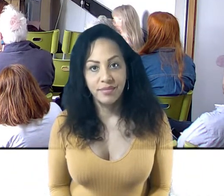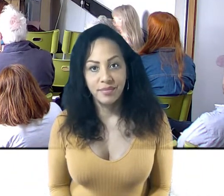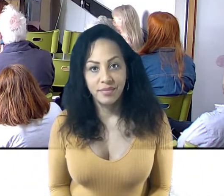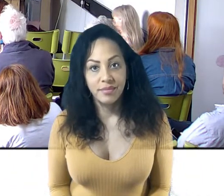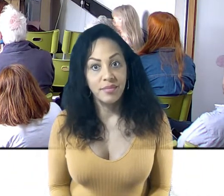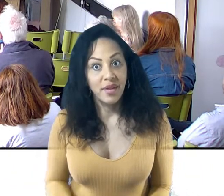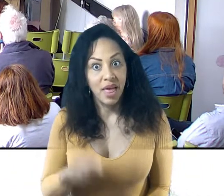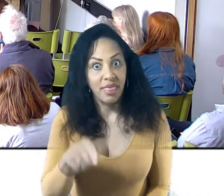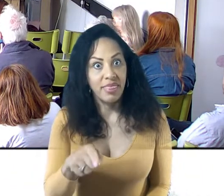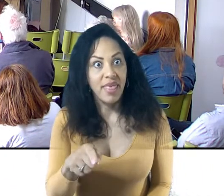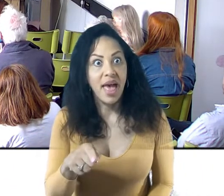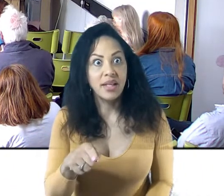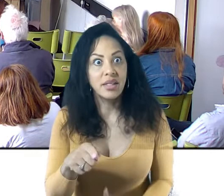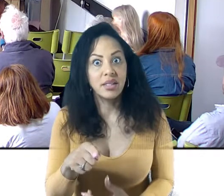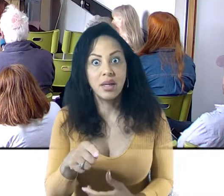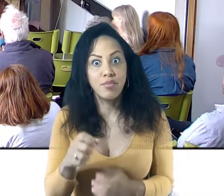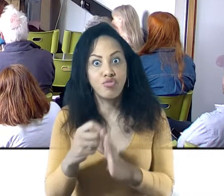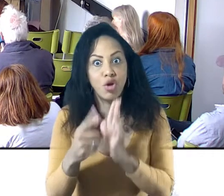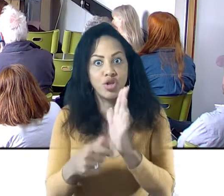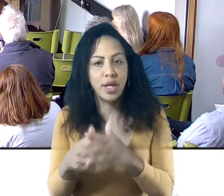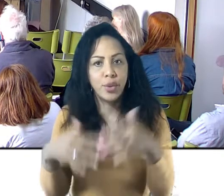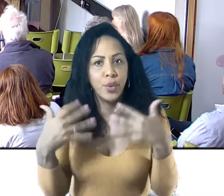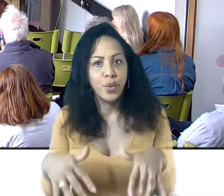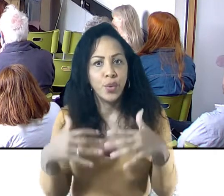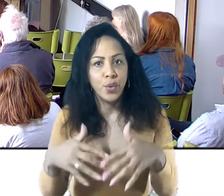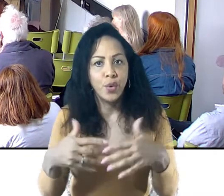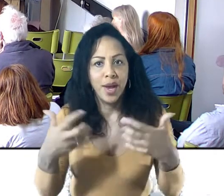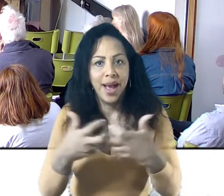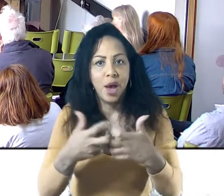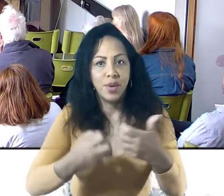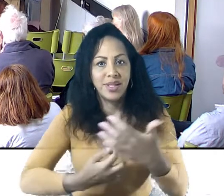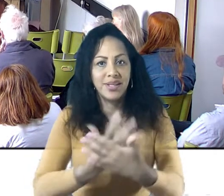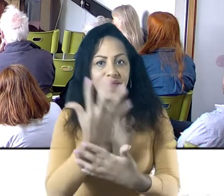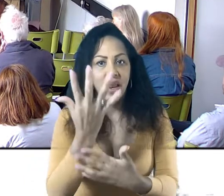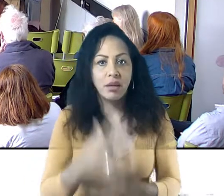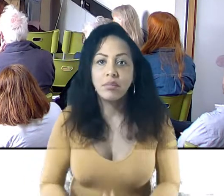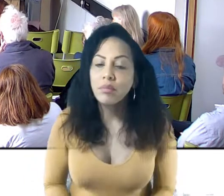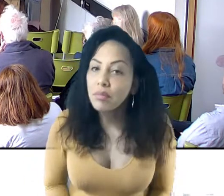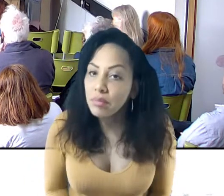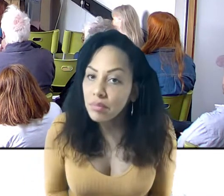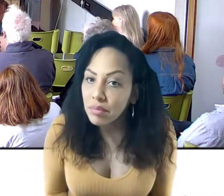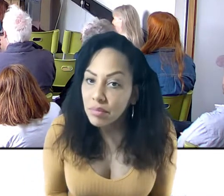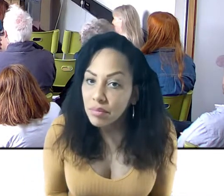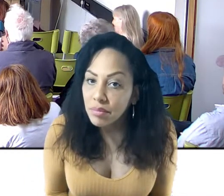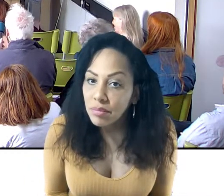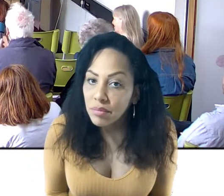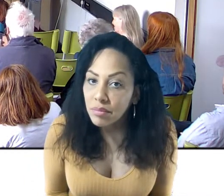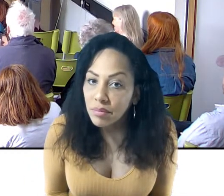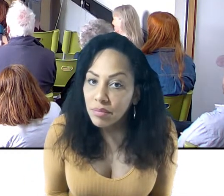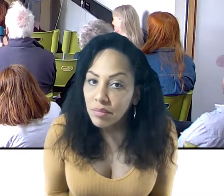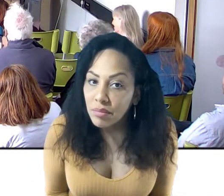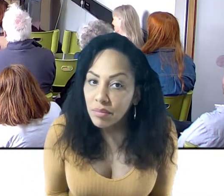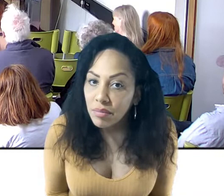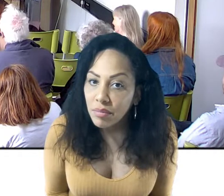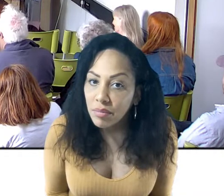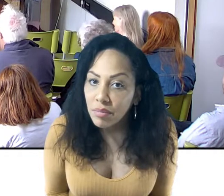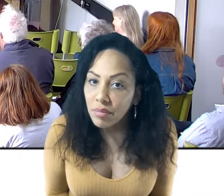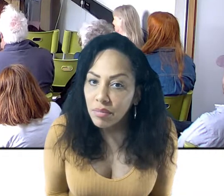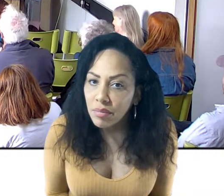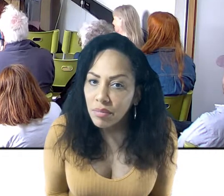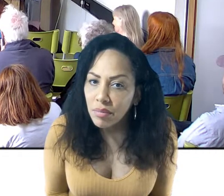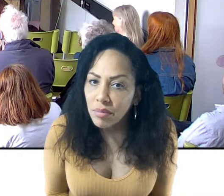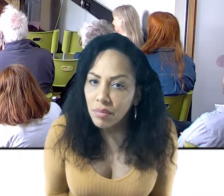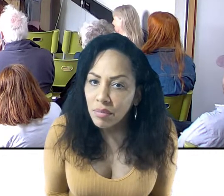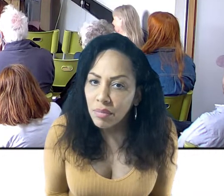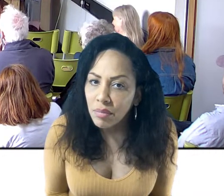extraordinary over time. Yeah. You can't go anywhere without people talking about their bodies. But one way, but